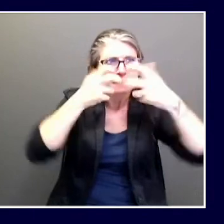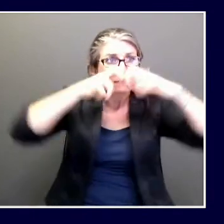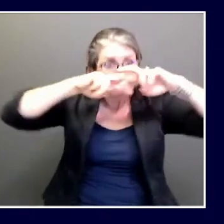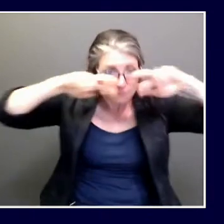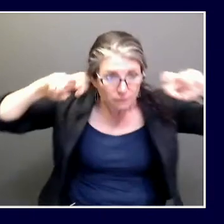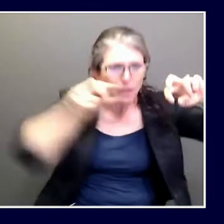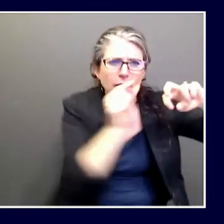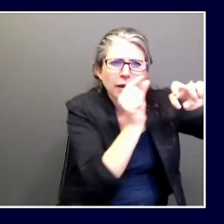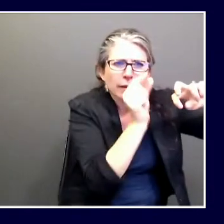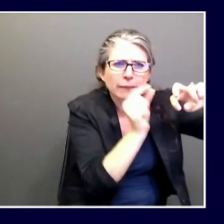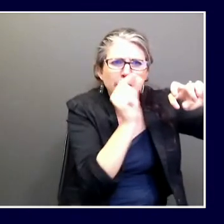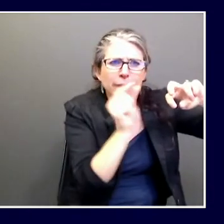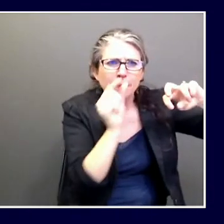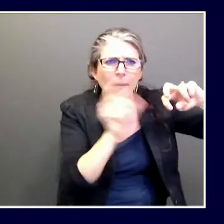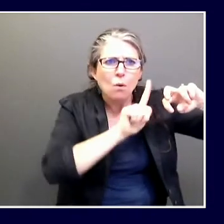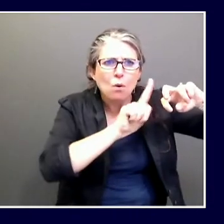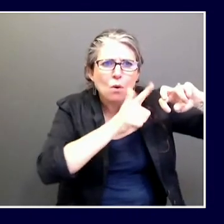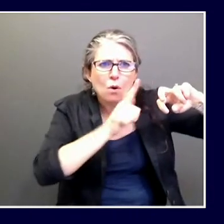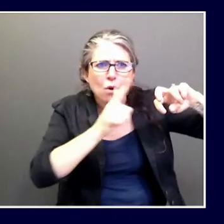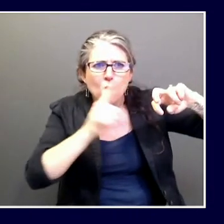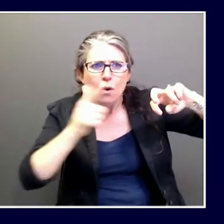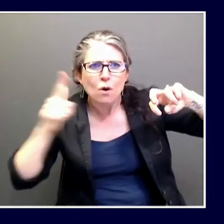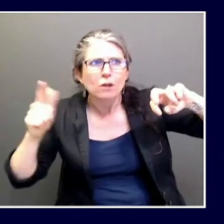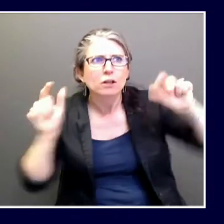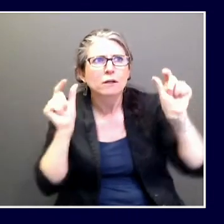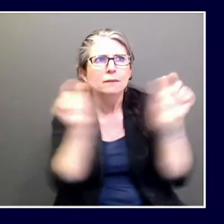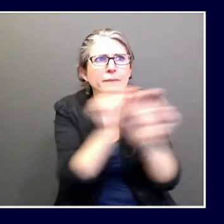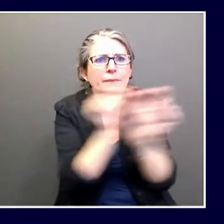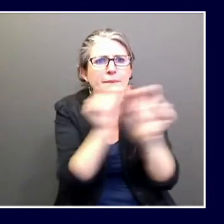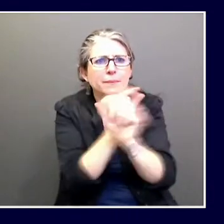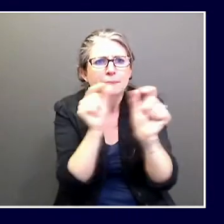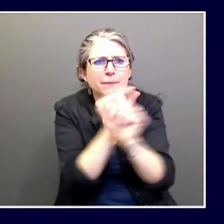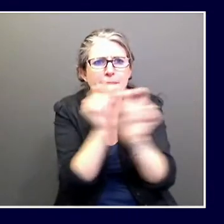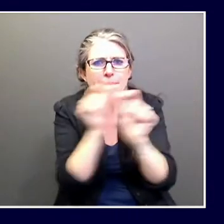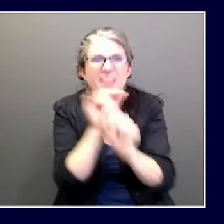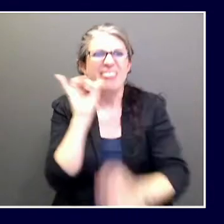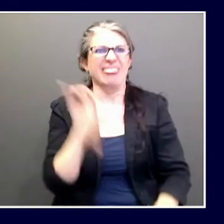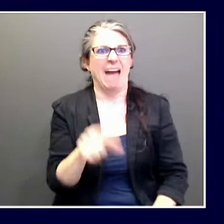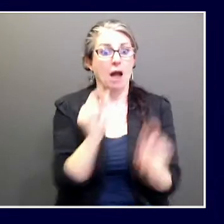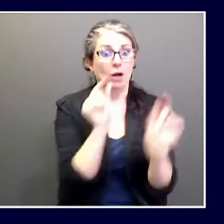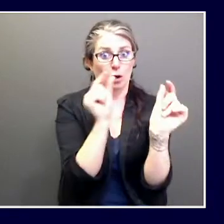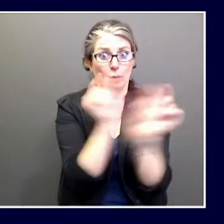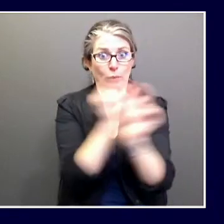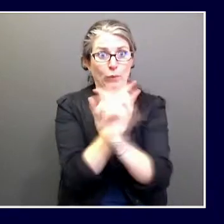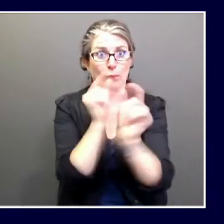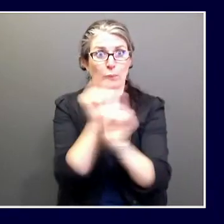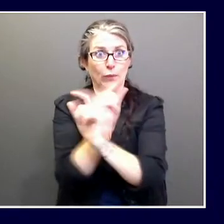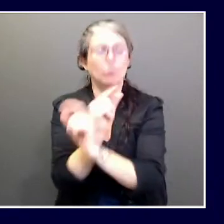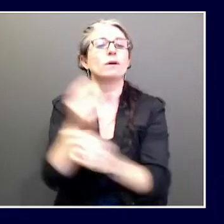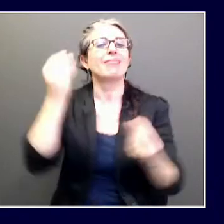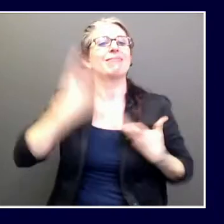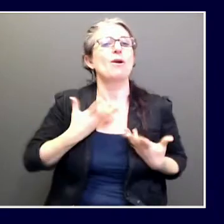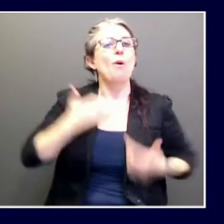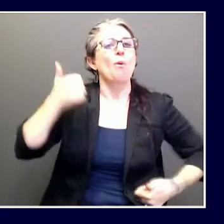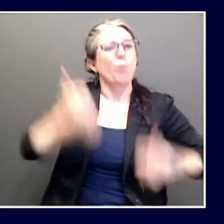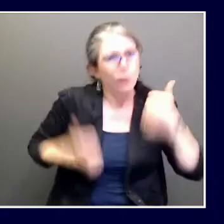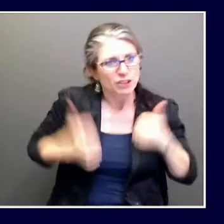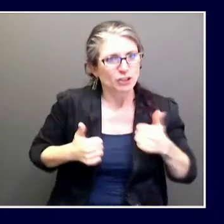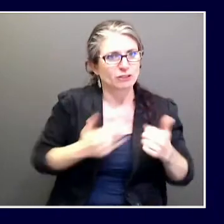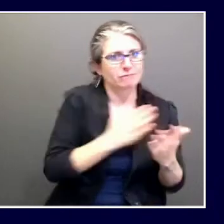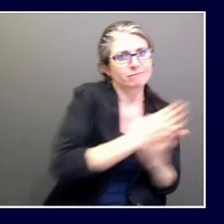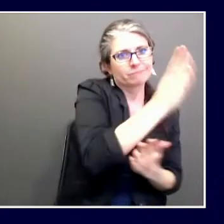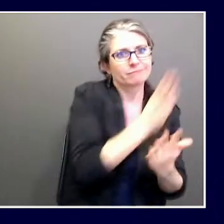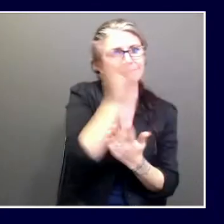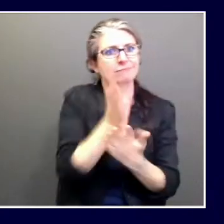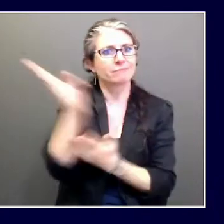RNA fingerprint of those positive samples, those viruses. We then compare those fingerprints to